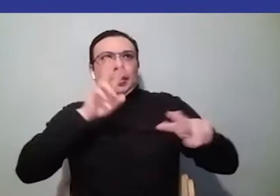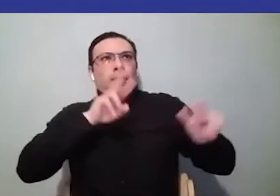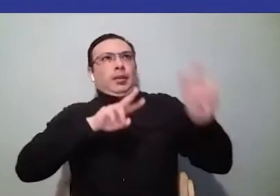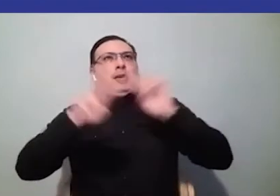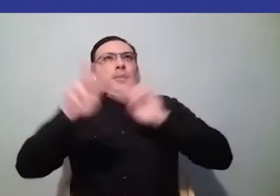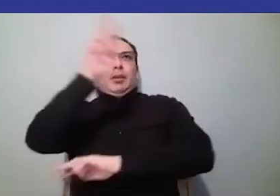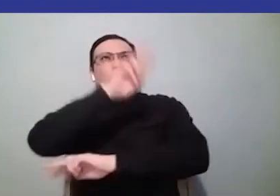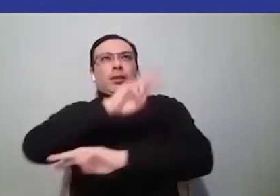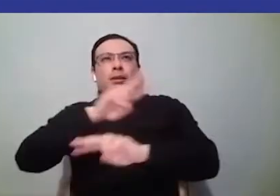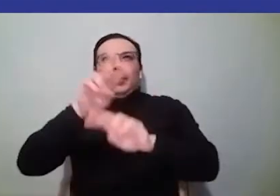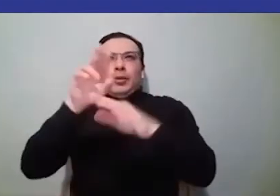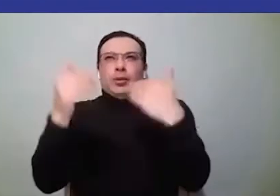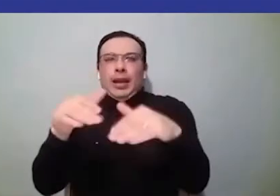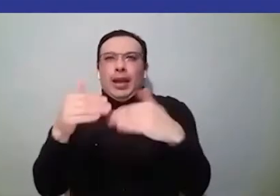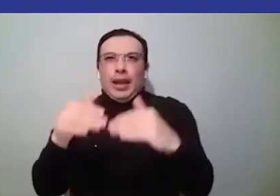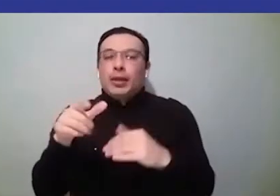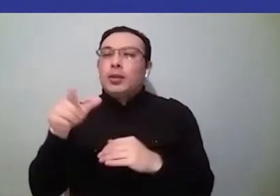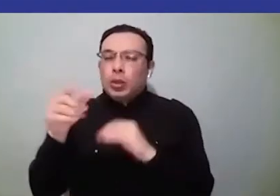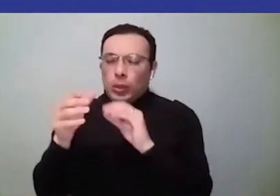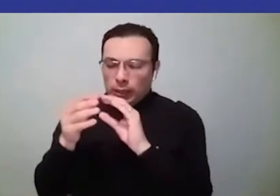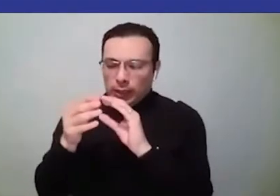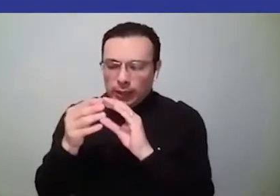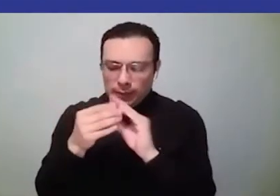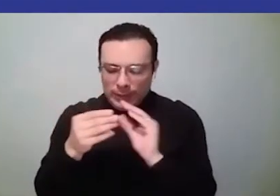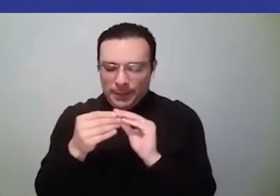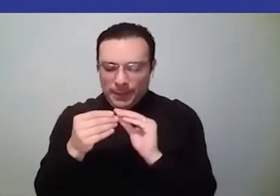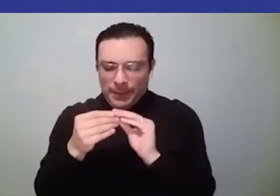of creating pathways for what we